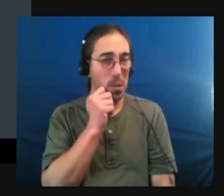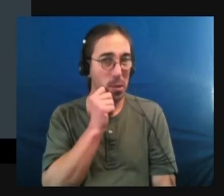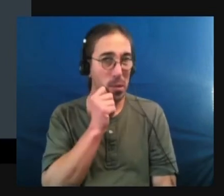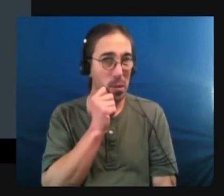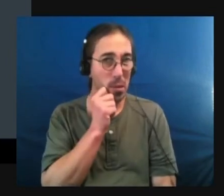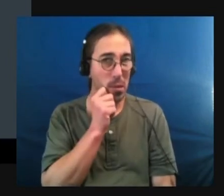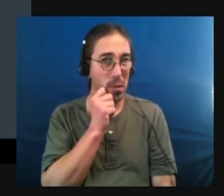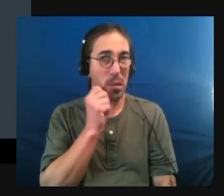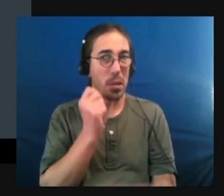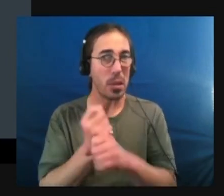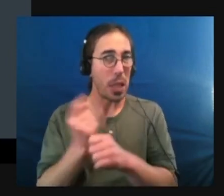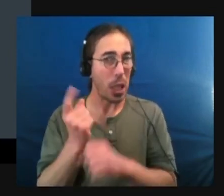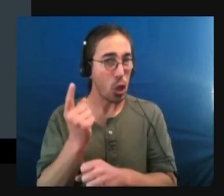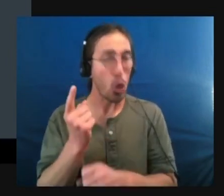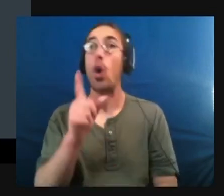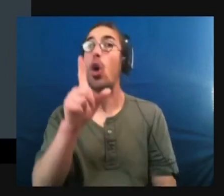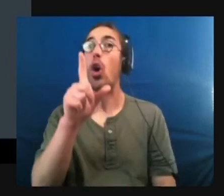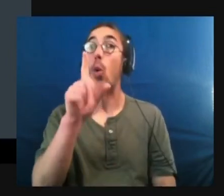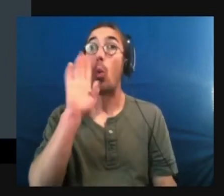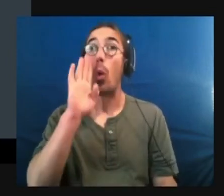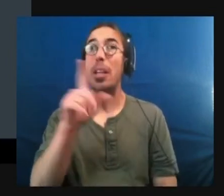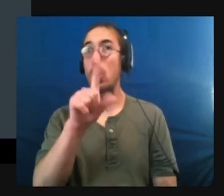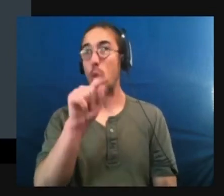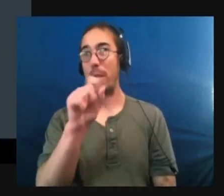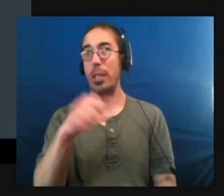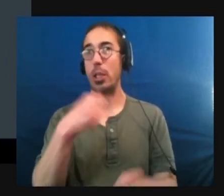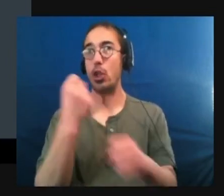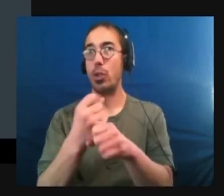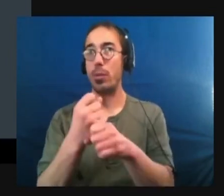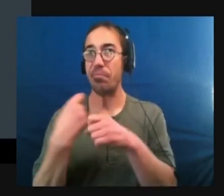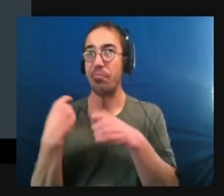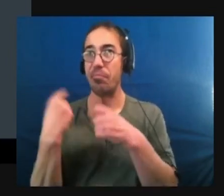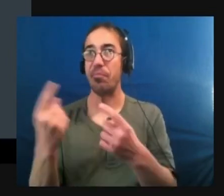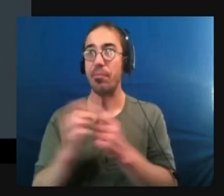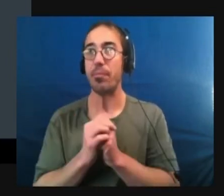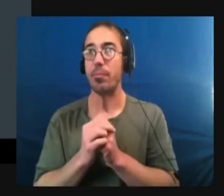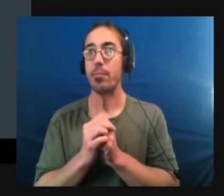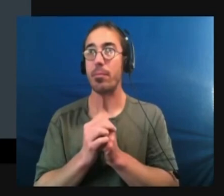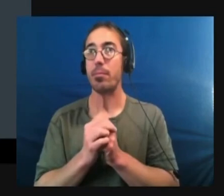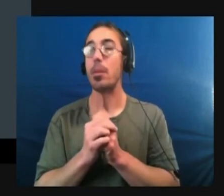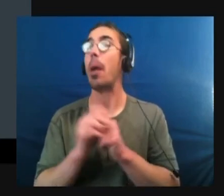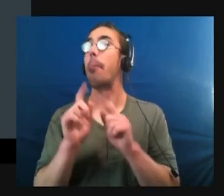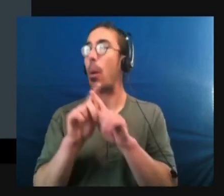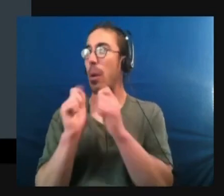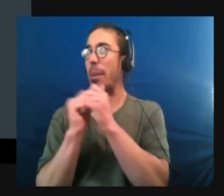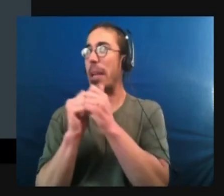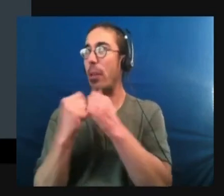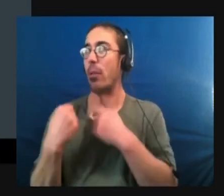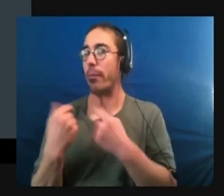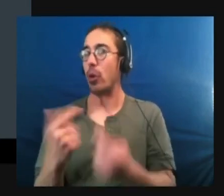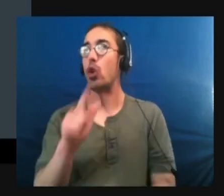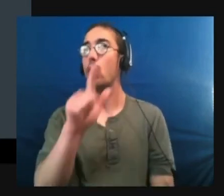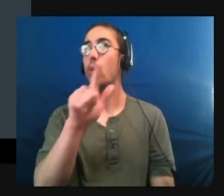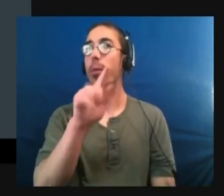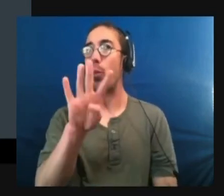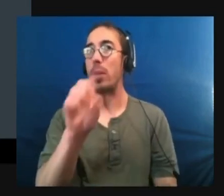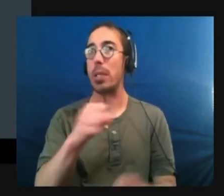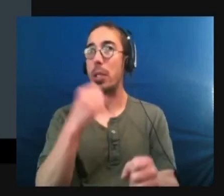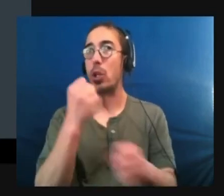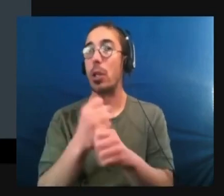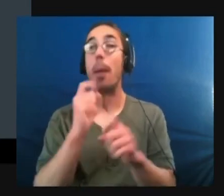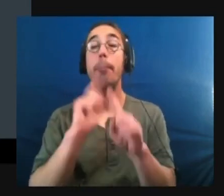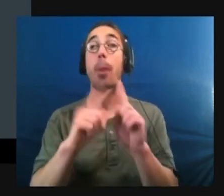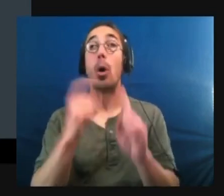next year is 20 years. Woo. And we will have been together for 24 years. And it was just recently that